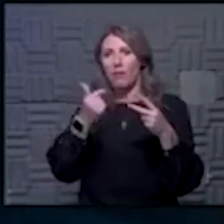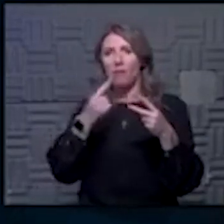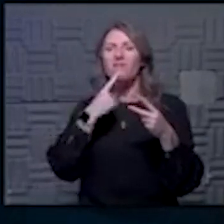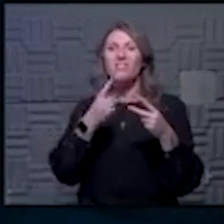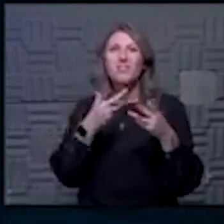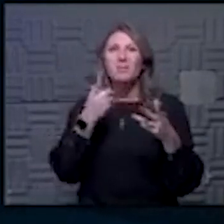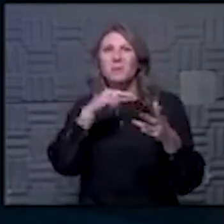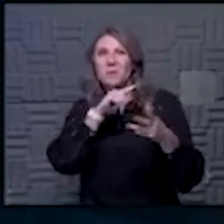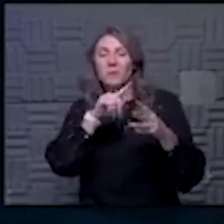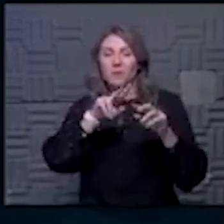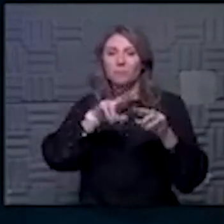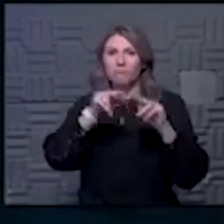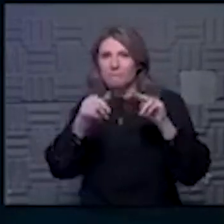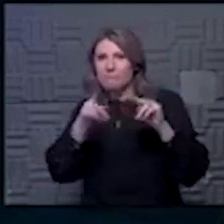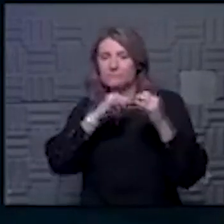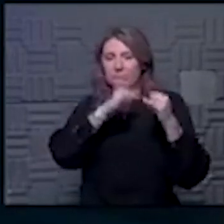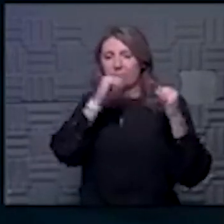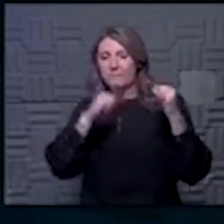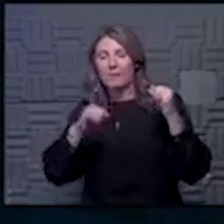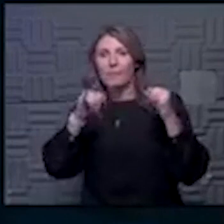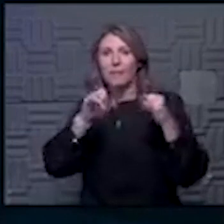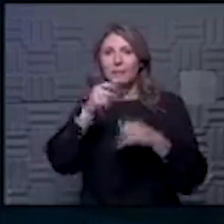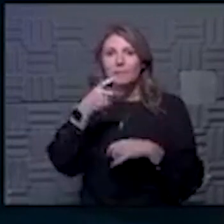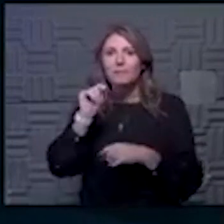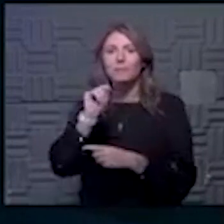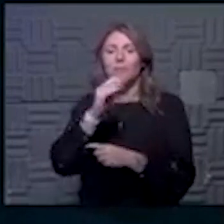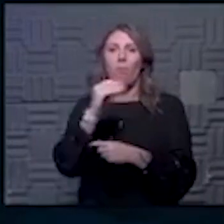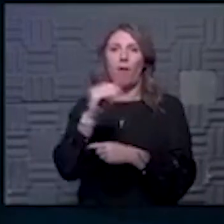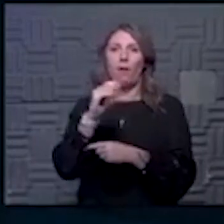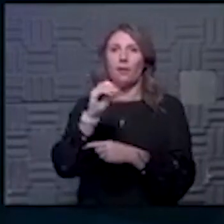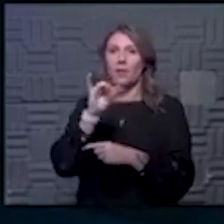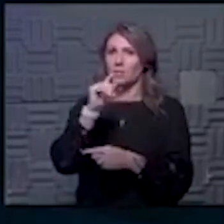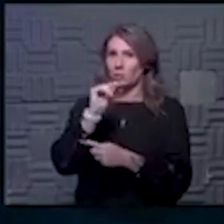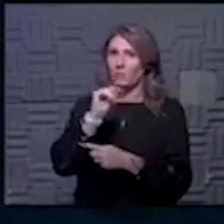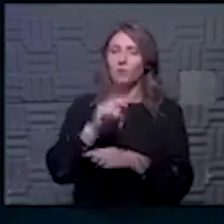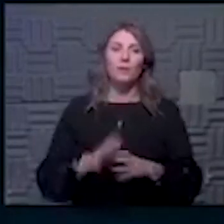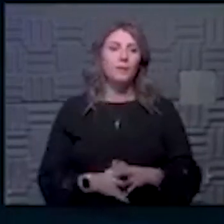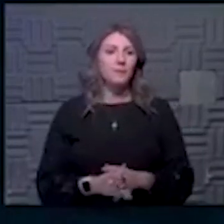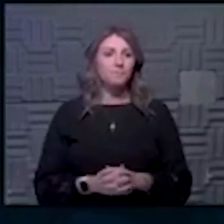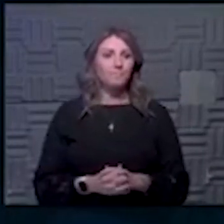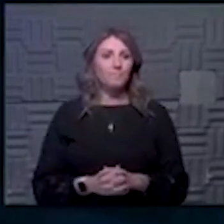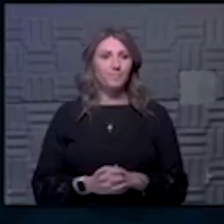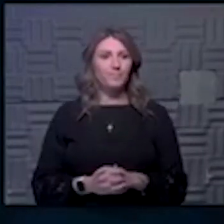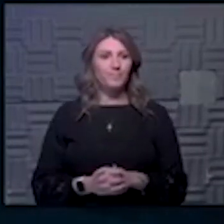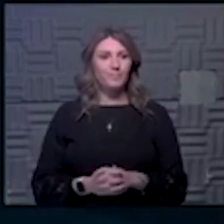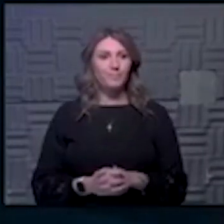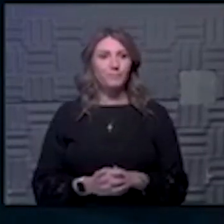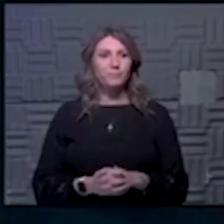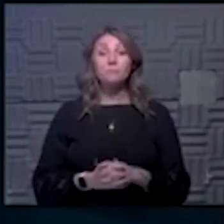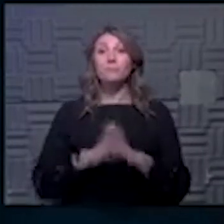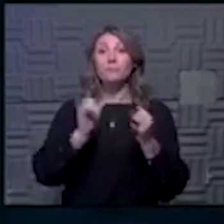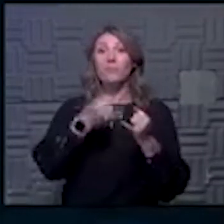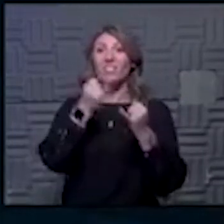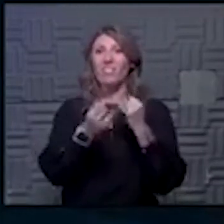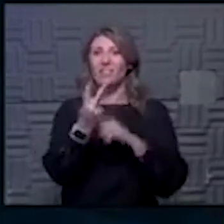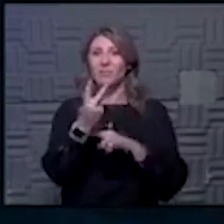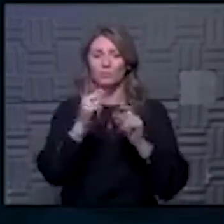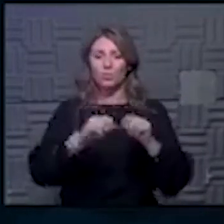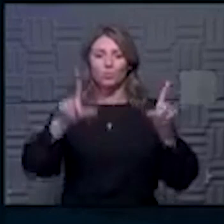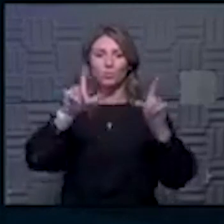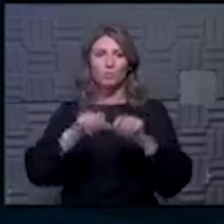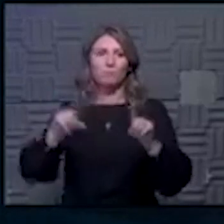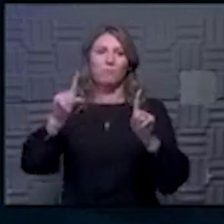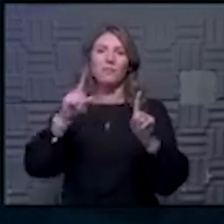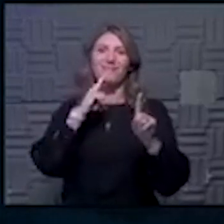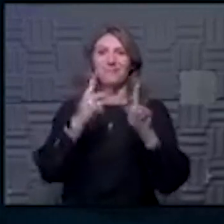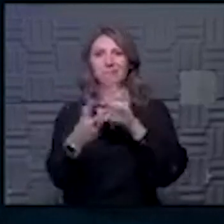from those months in September and October. And then finally, the last 2 slides, actually, I kind of mirrored